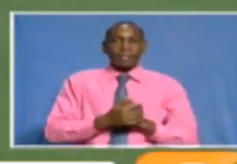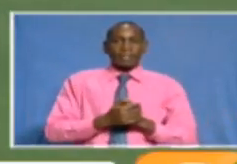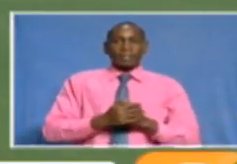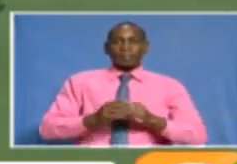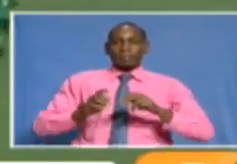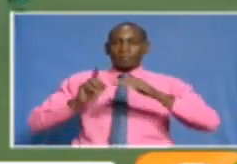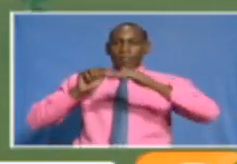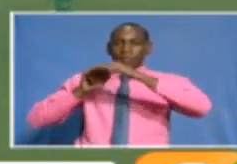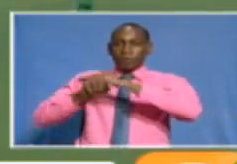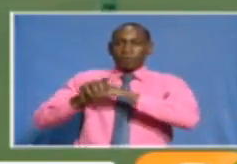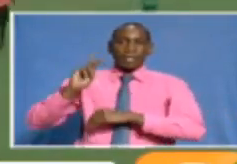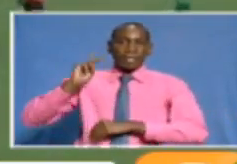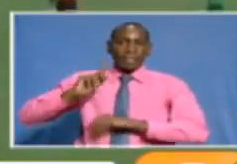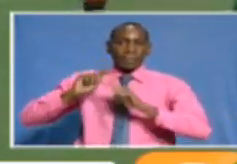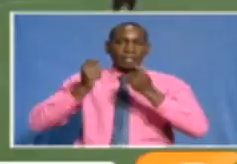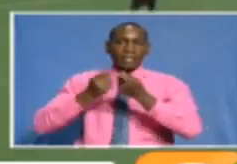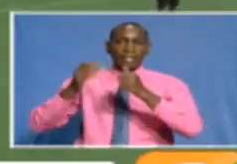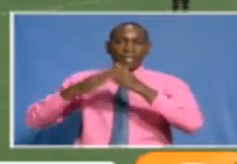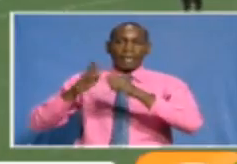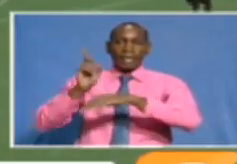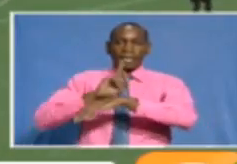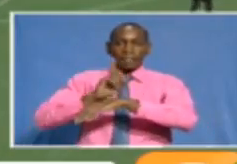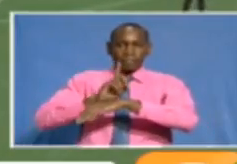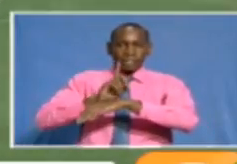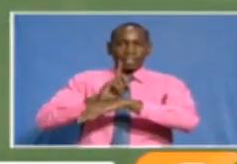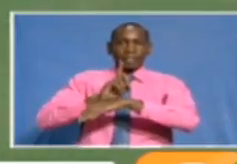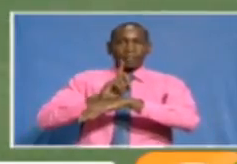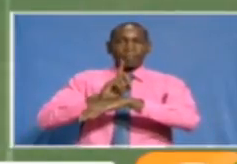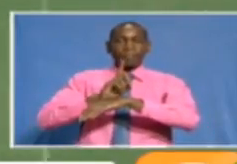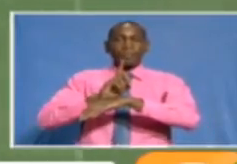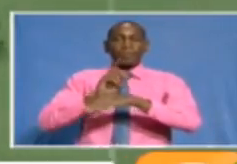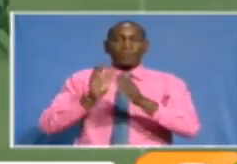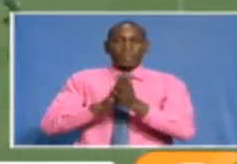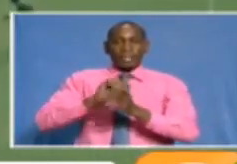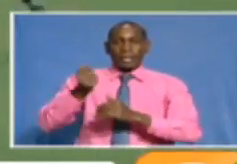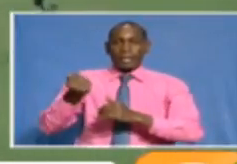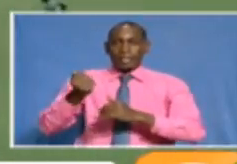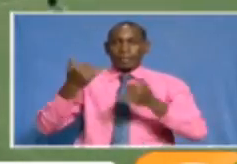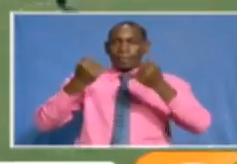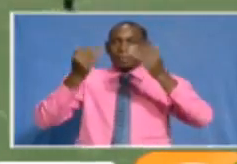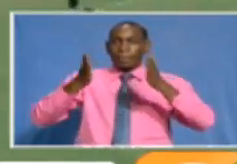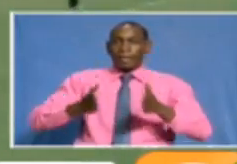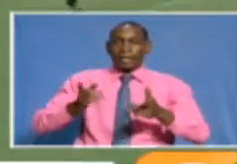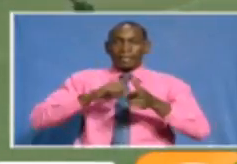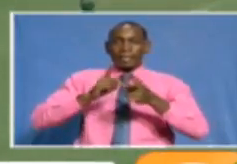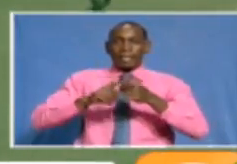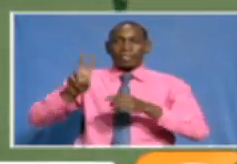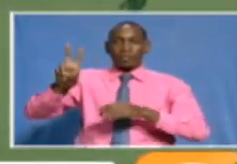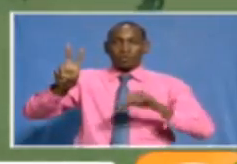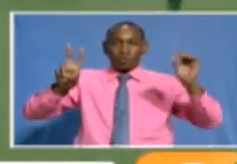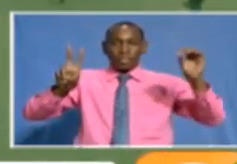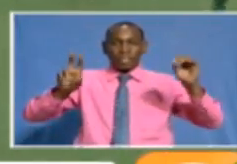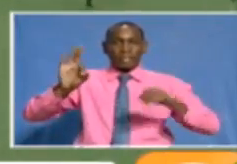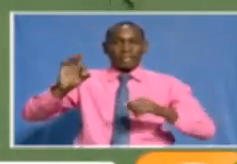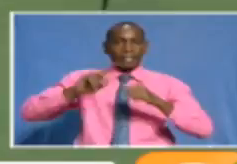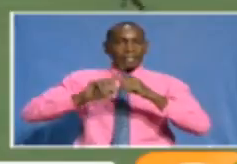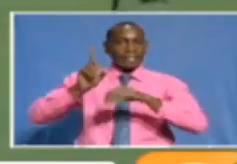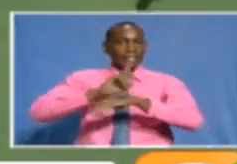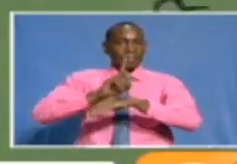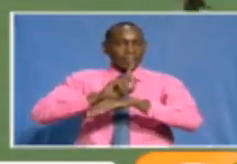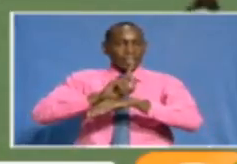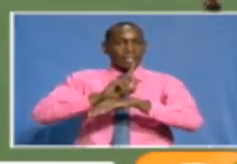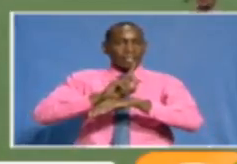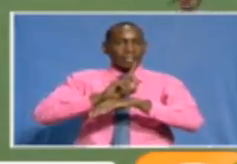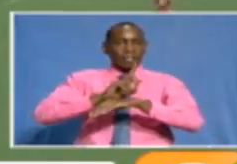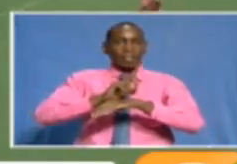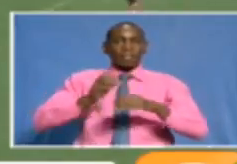opened the scoring for Sharks in the 9th minute of the match. Red hot George Abege then made it 2-0 in the 36th minute to stun